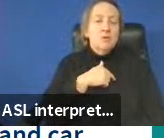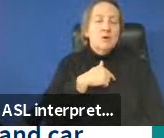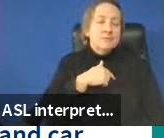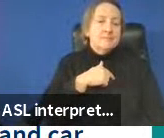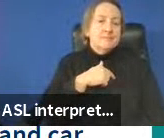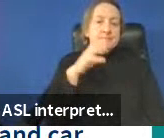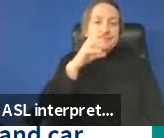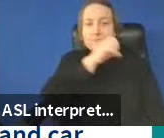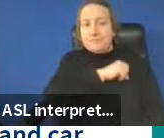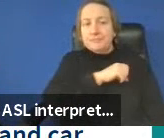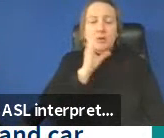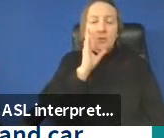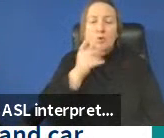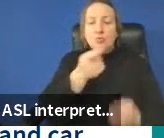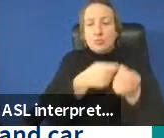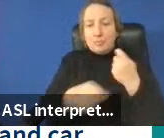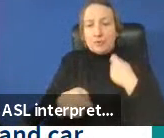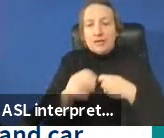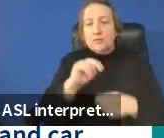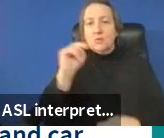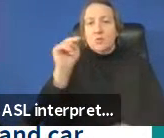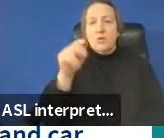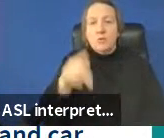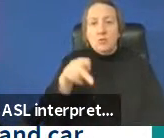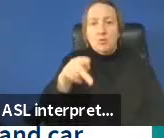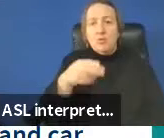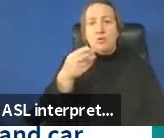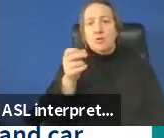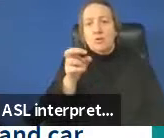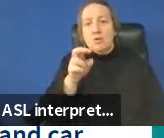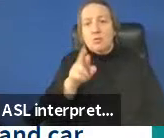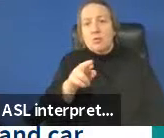replacement of the North Portland Harbor Bridge.